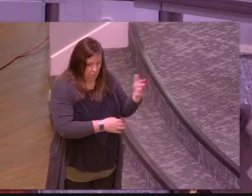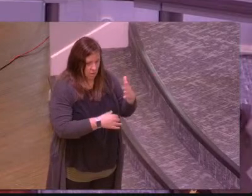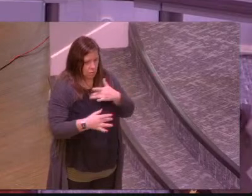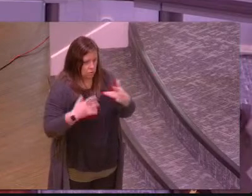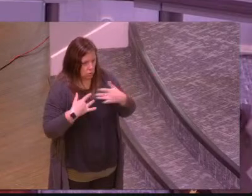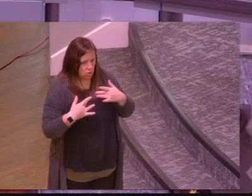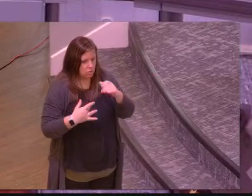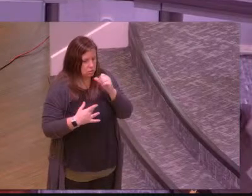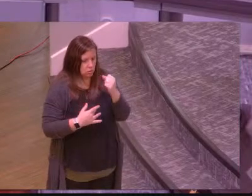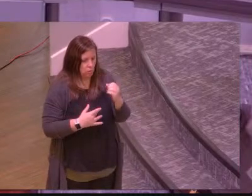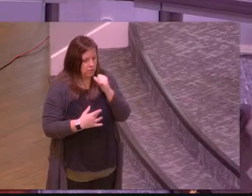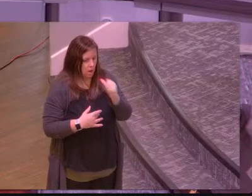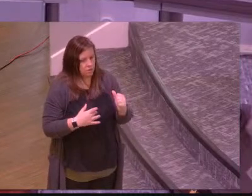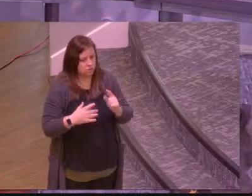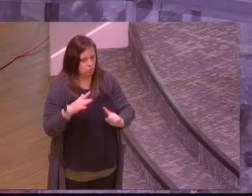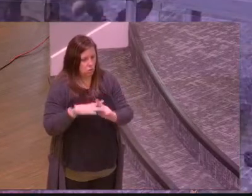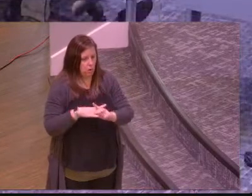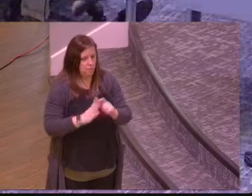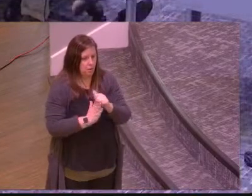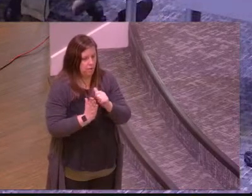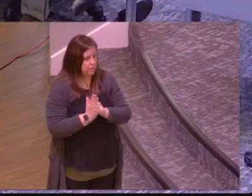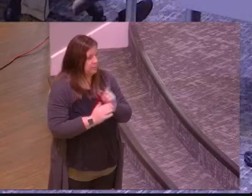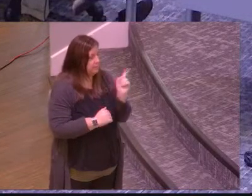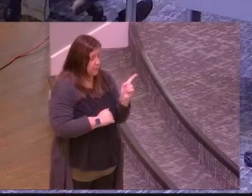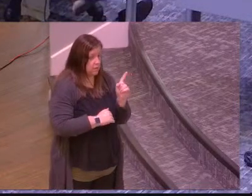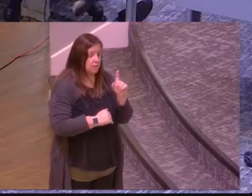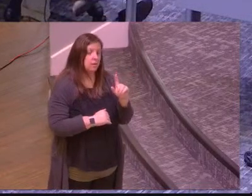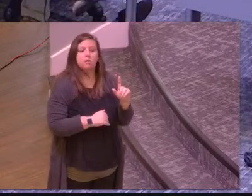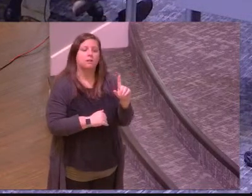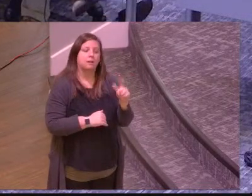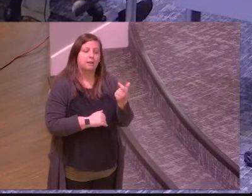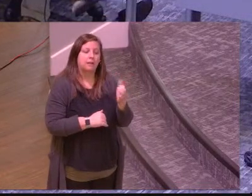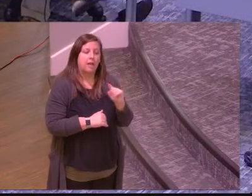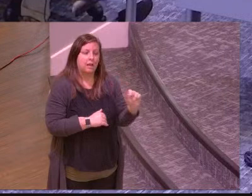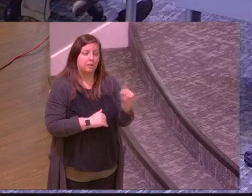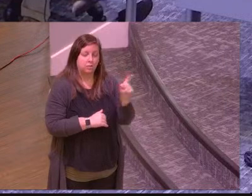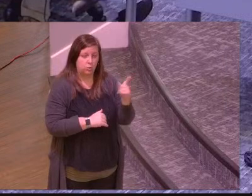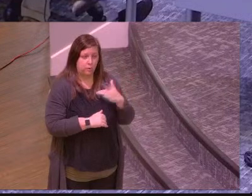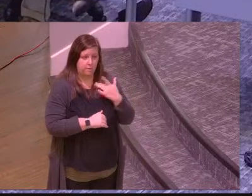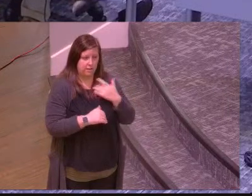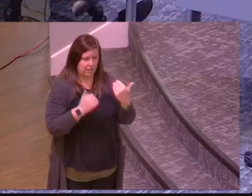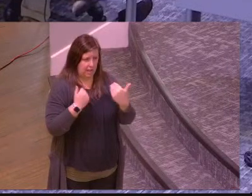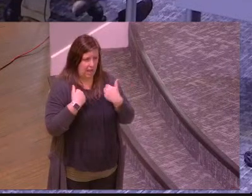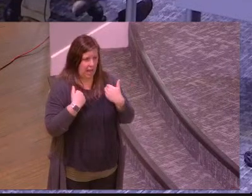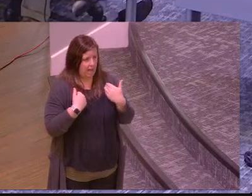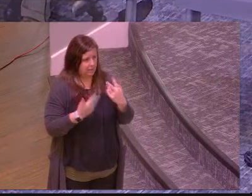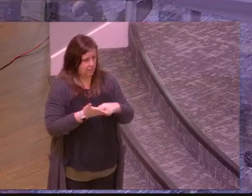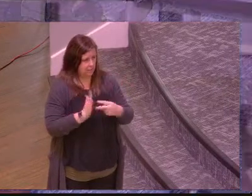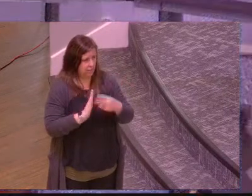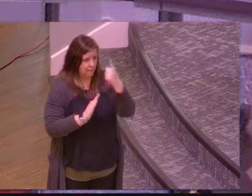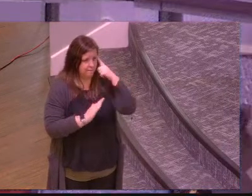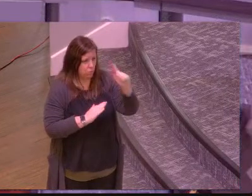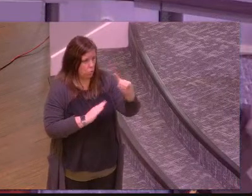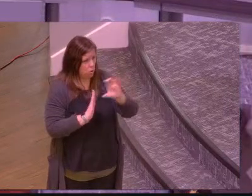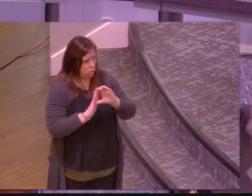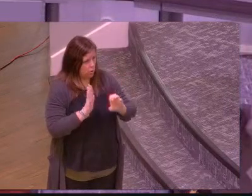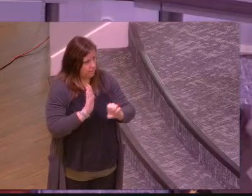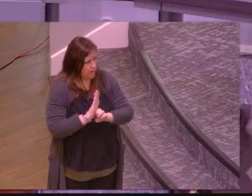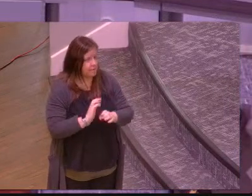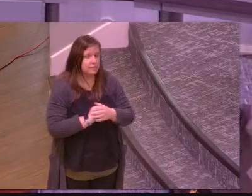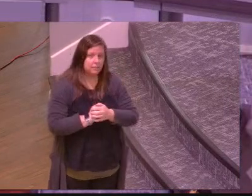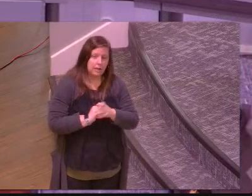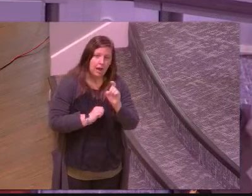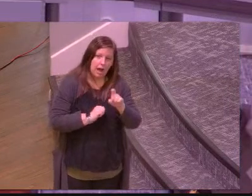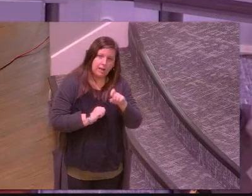areas as it relates to the code of ethics that you feel like it has implications for? I would need some other eyes to look at that, and